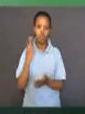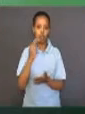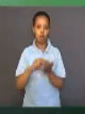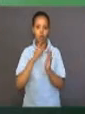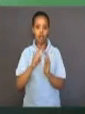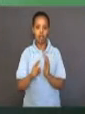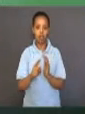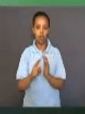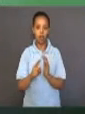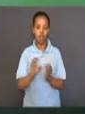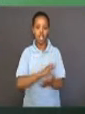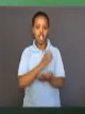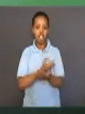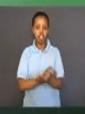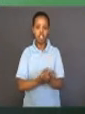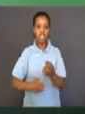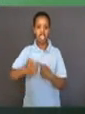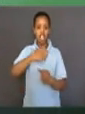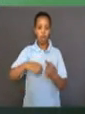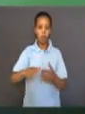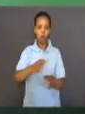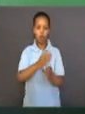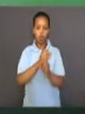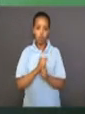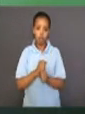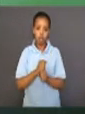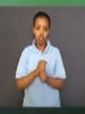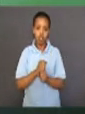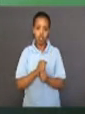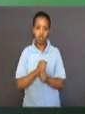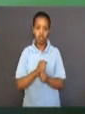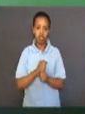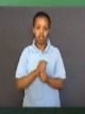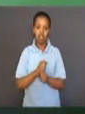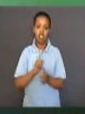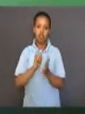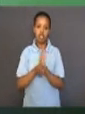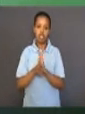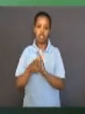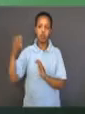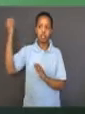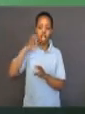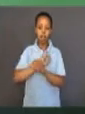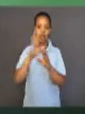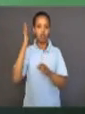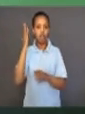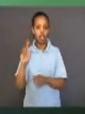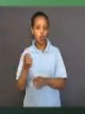energy from the environment in the form of sunlight